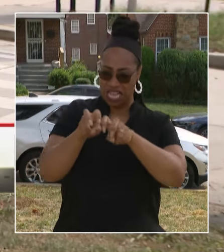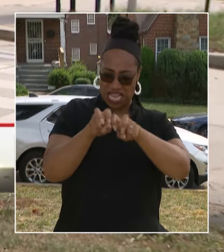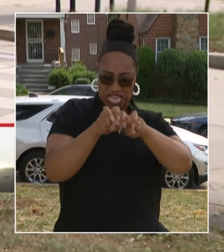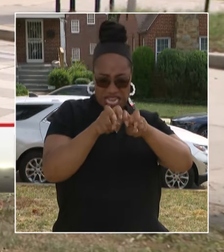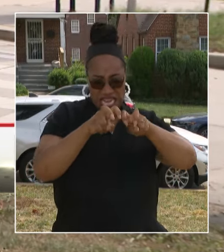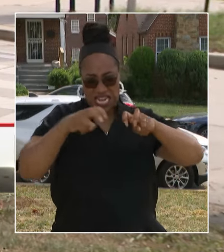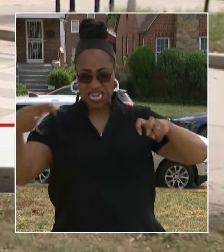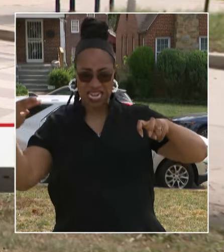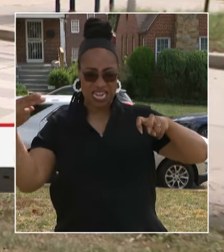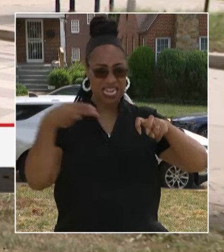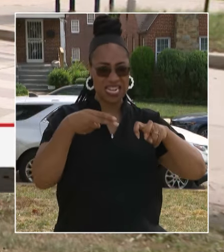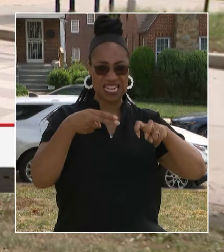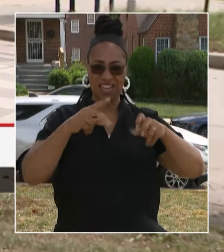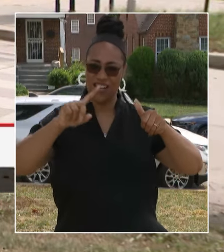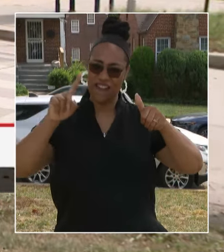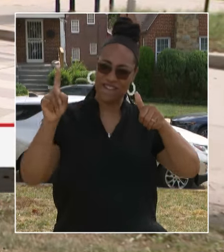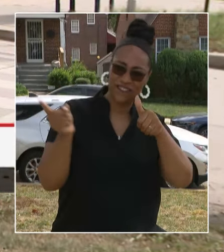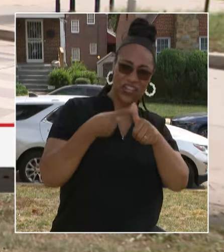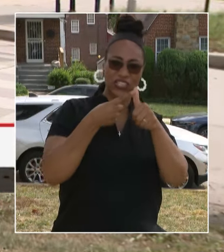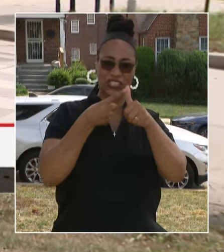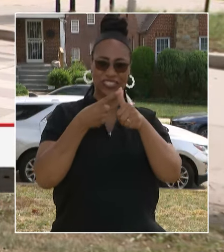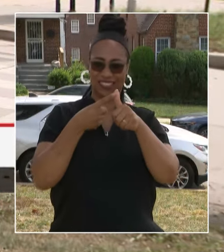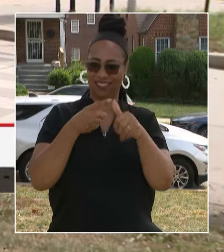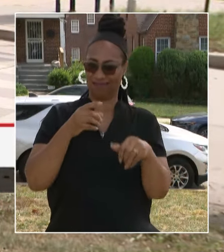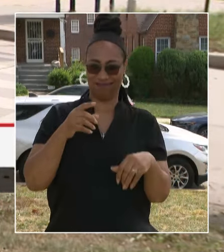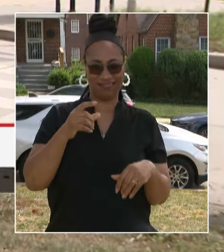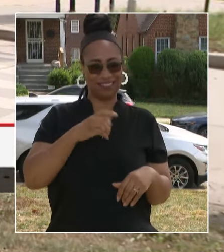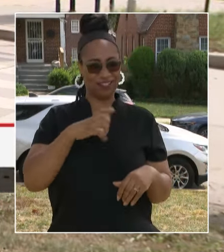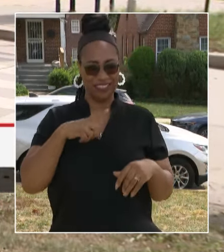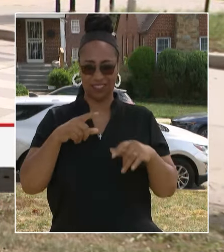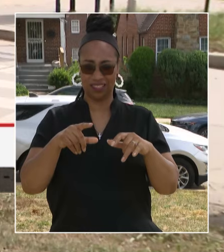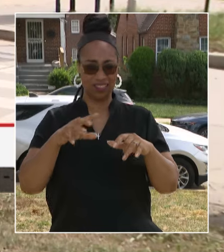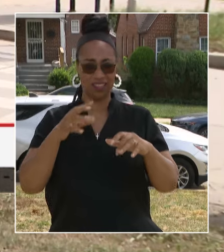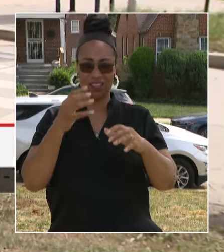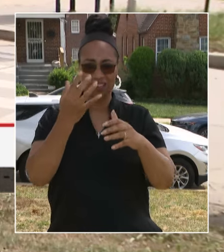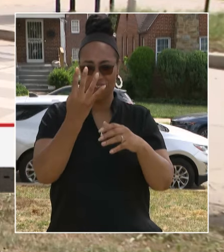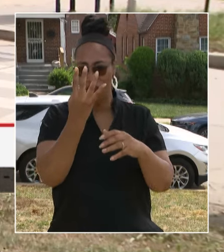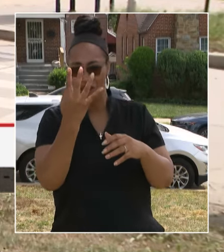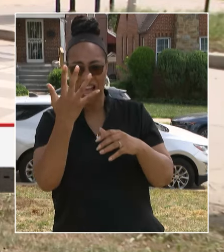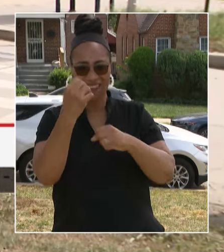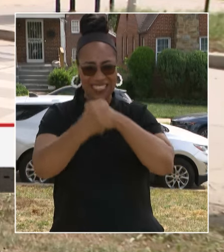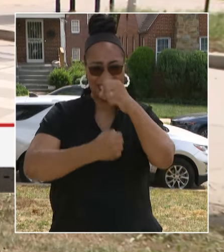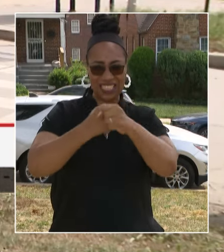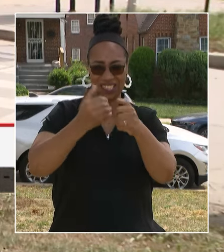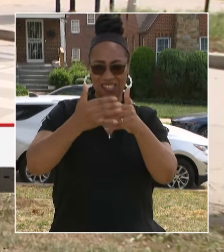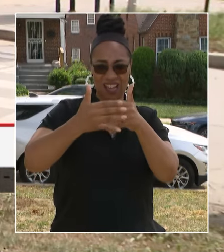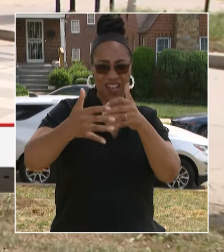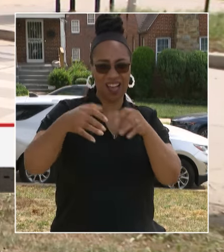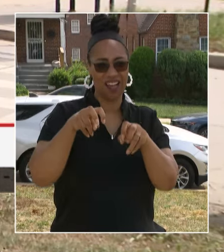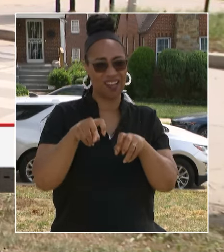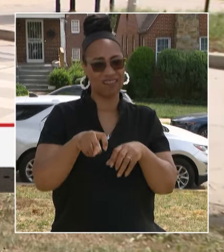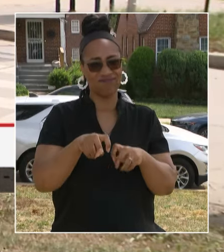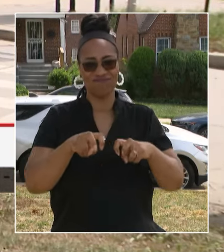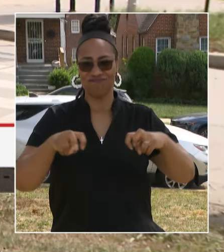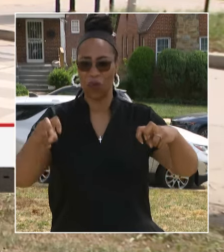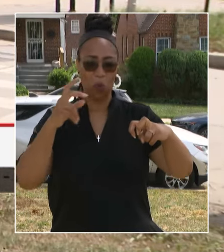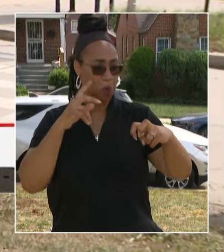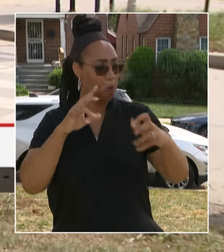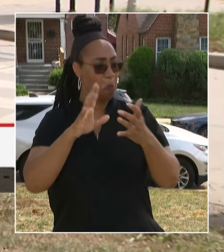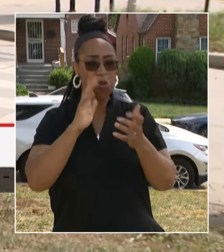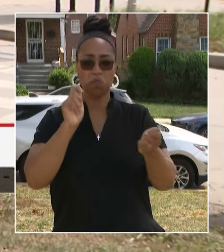we would have completed that road to self-determination, but our work remains. And so when we